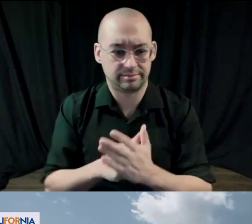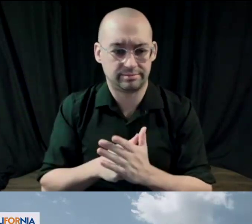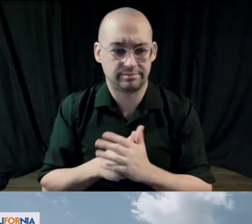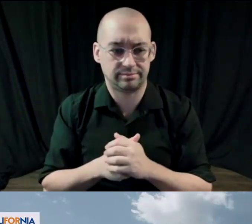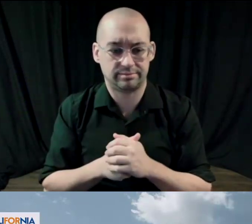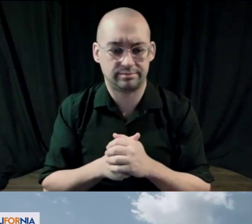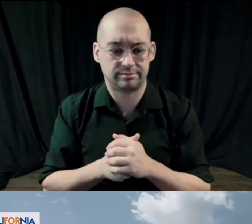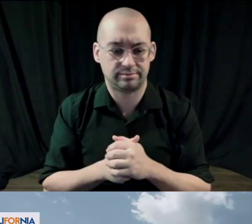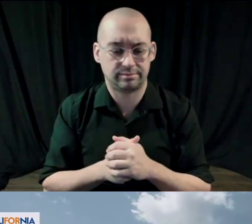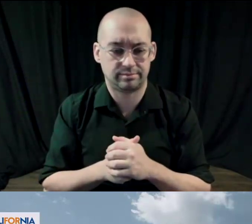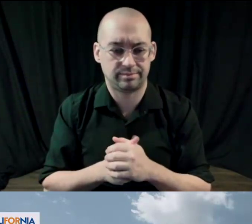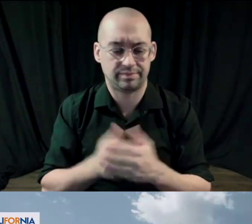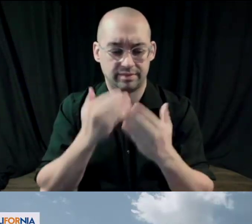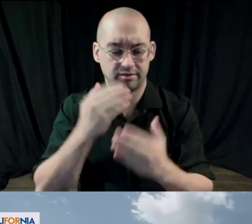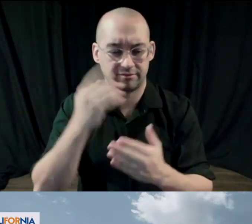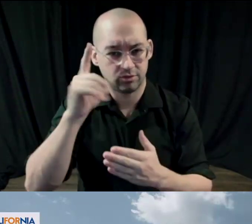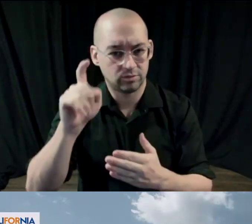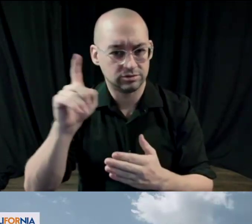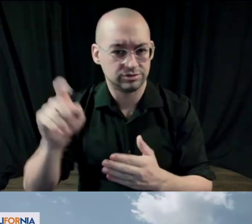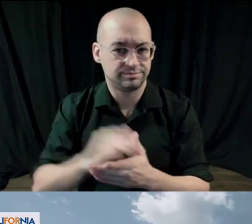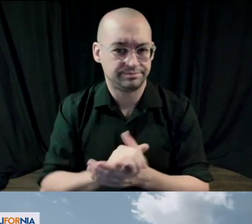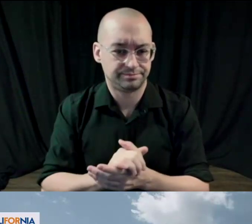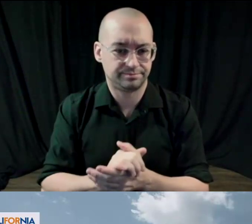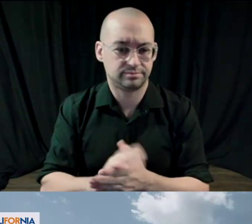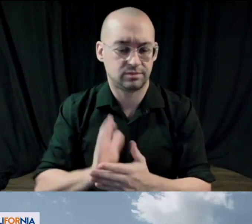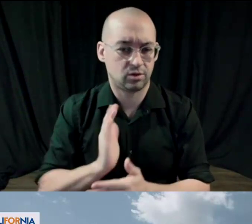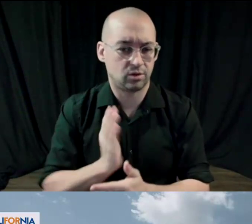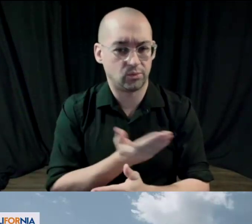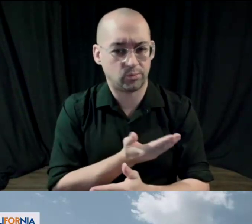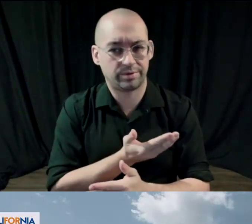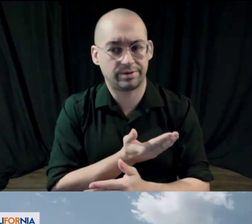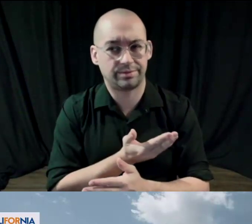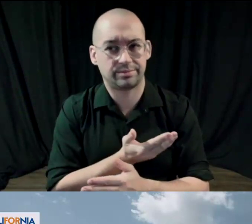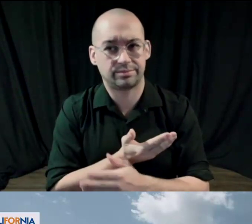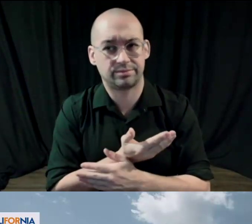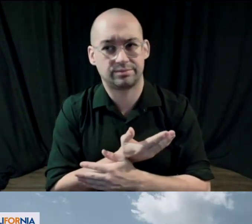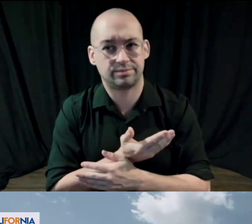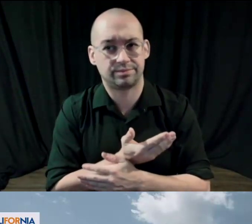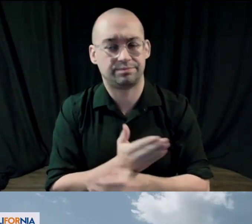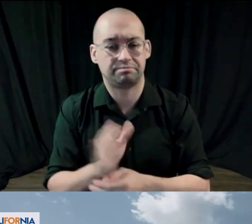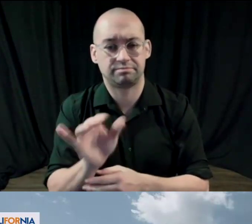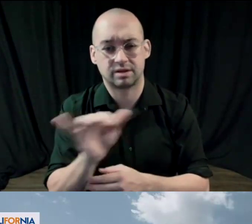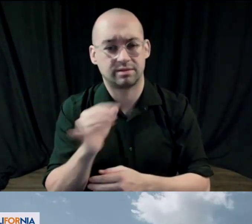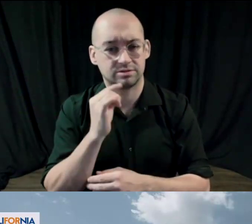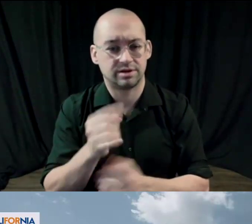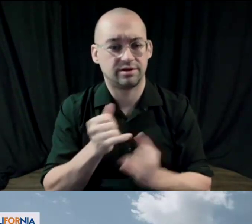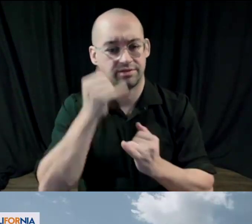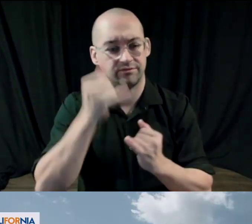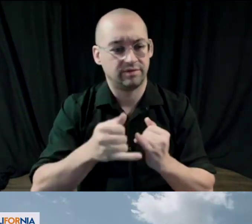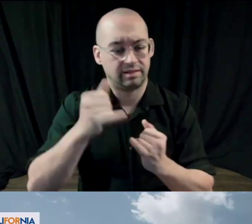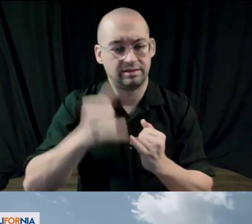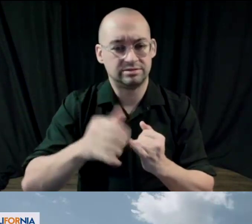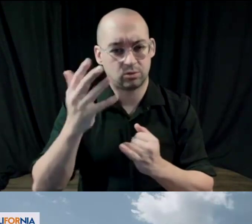I'll take that. Thank you for the question. We are, like I said, we're finalizing. We wanted to come